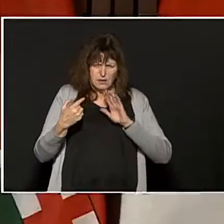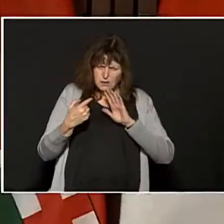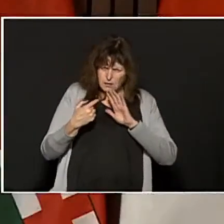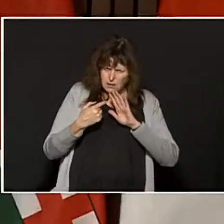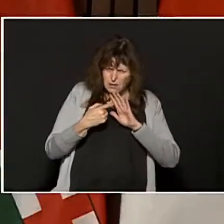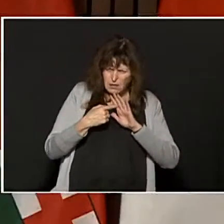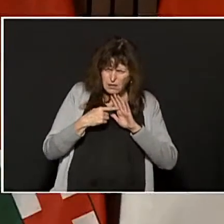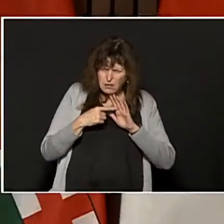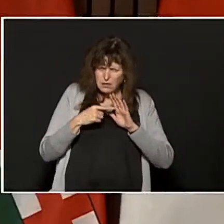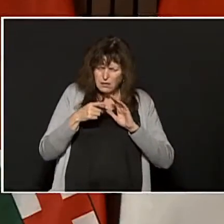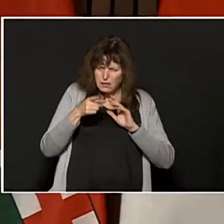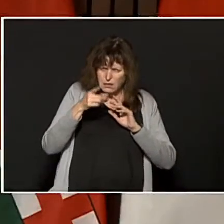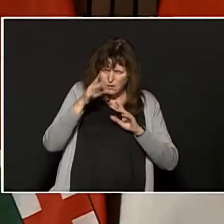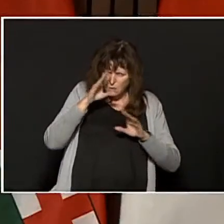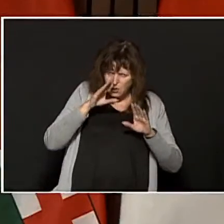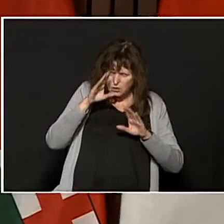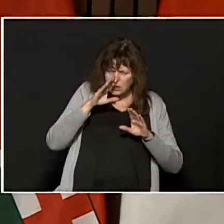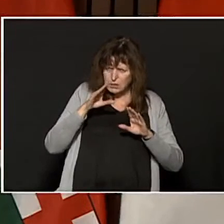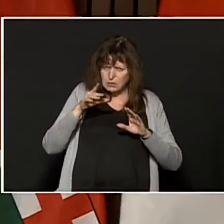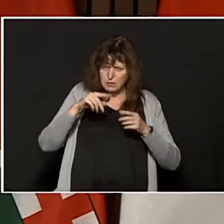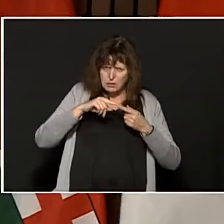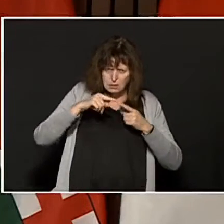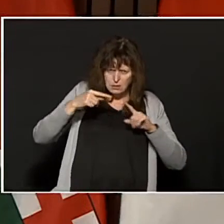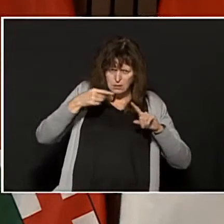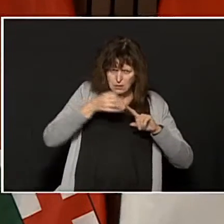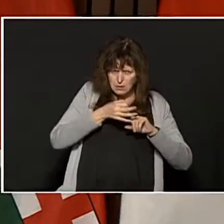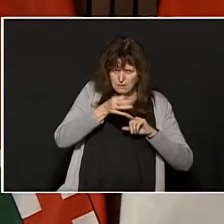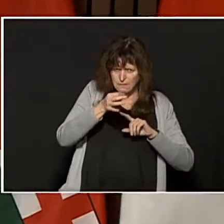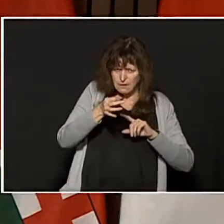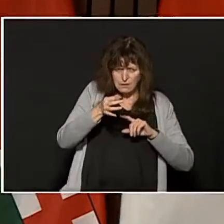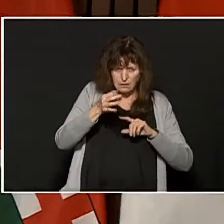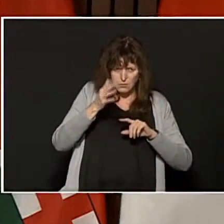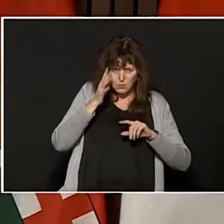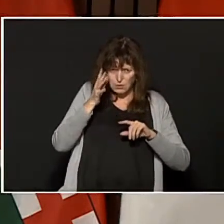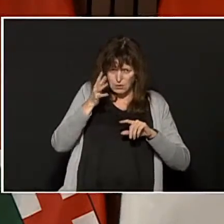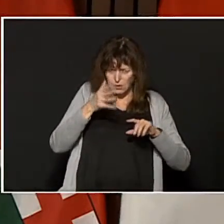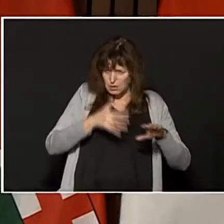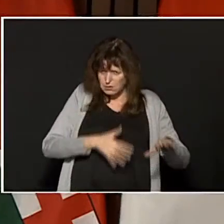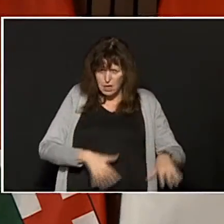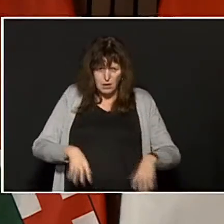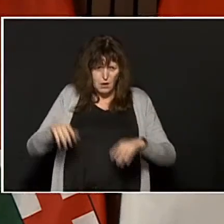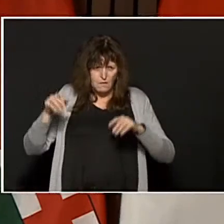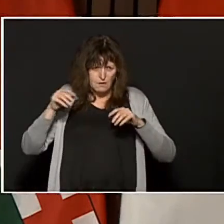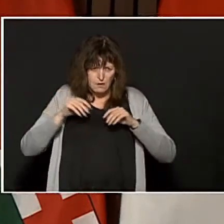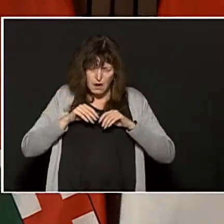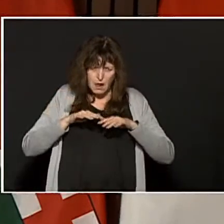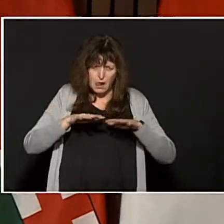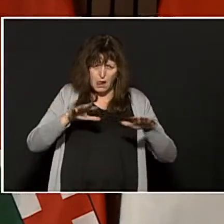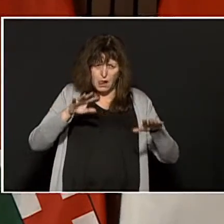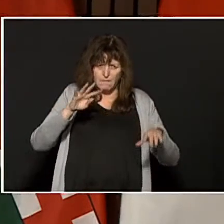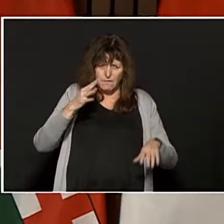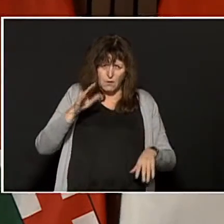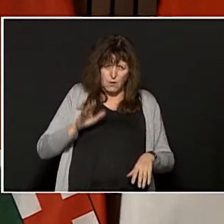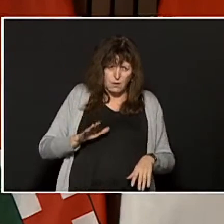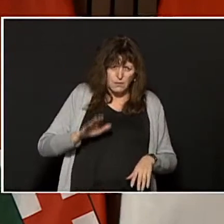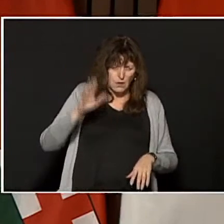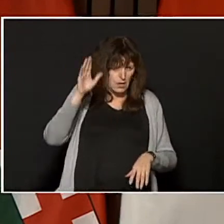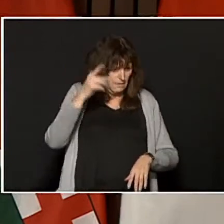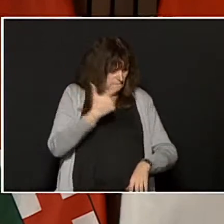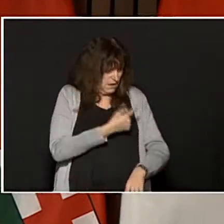or a variant that has escaped the vaccine would take over in a fourth wave. Could you elaborate on that? And what were you